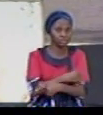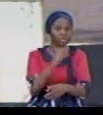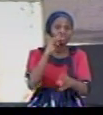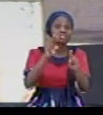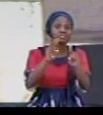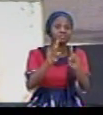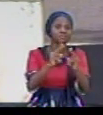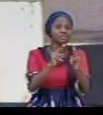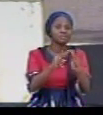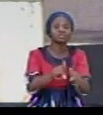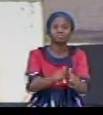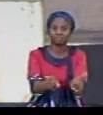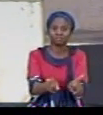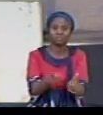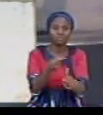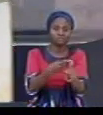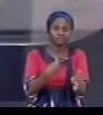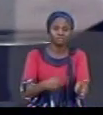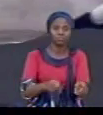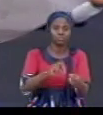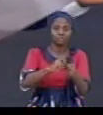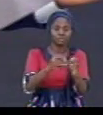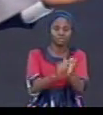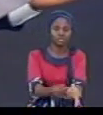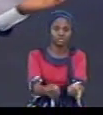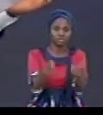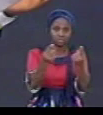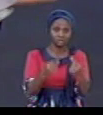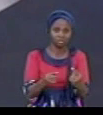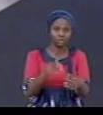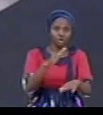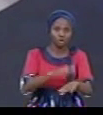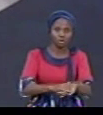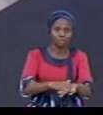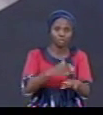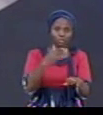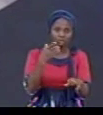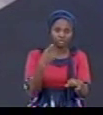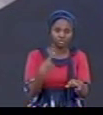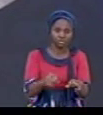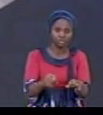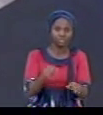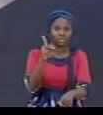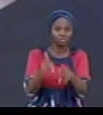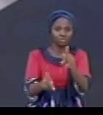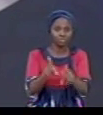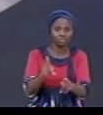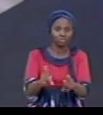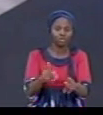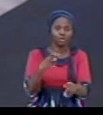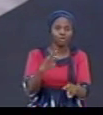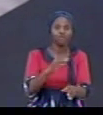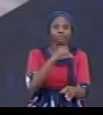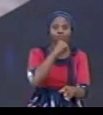different from the adversity that came upon the people of